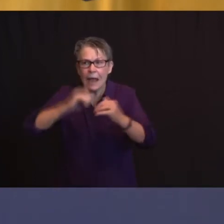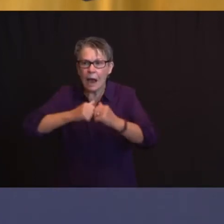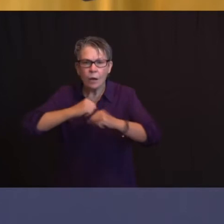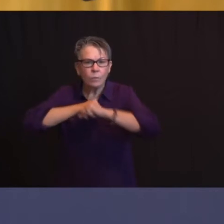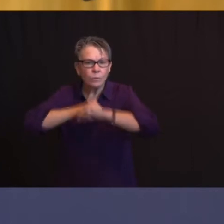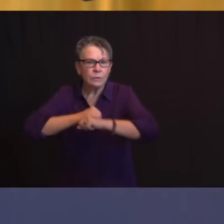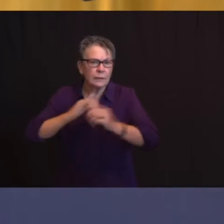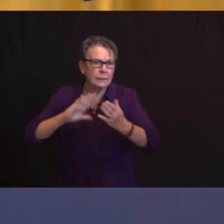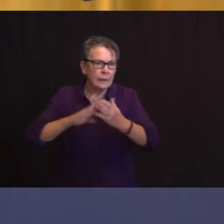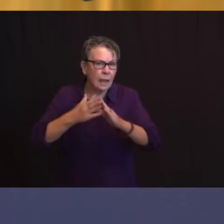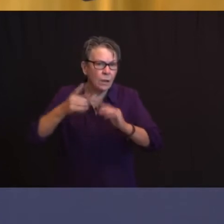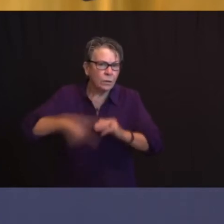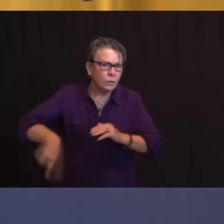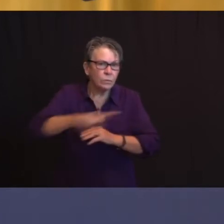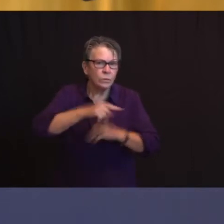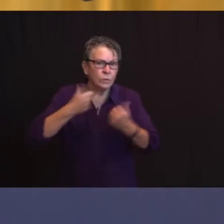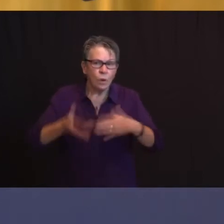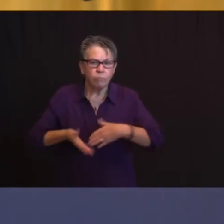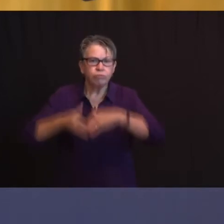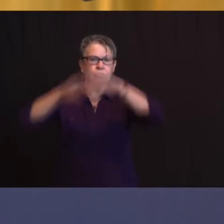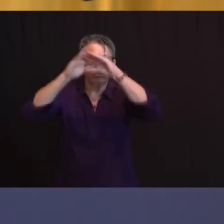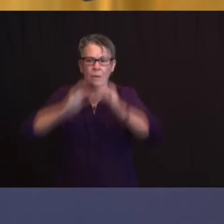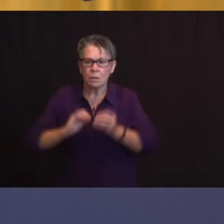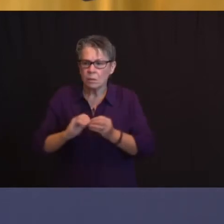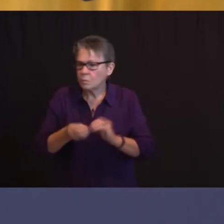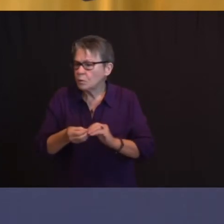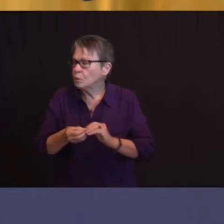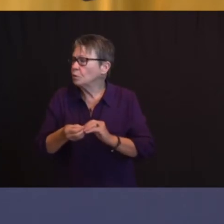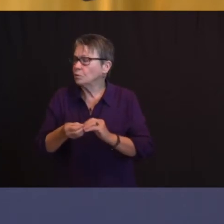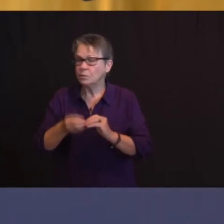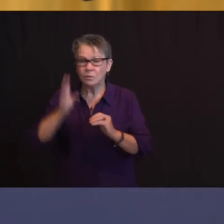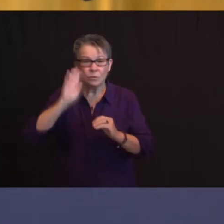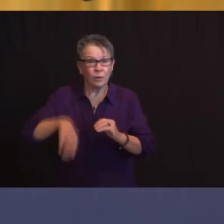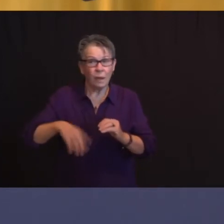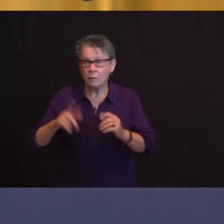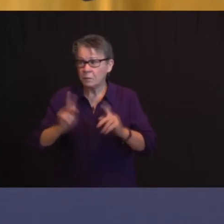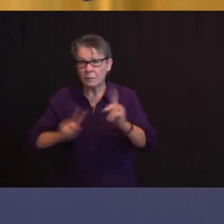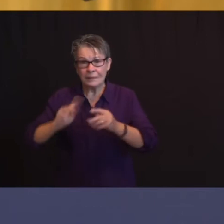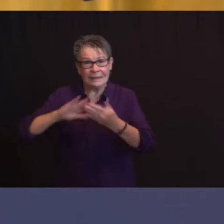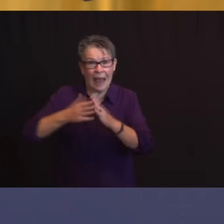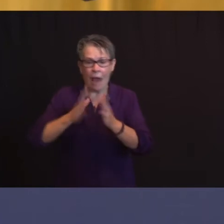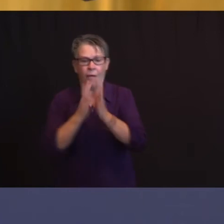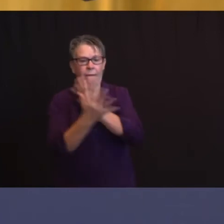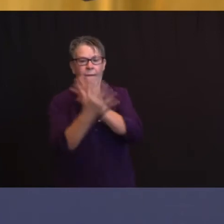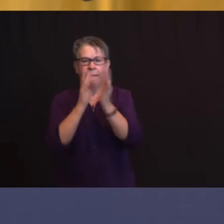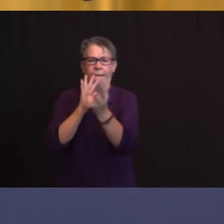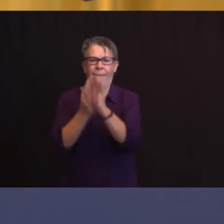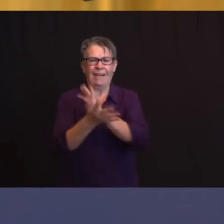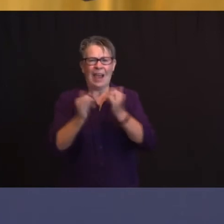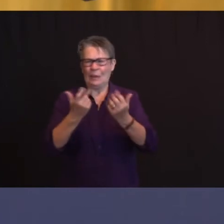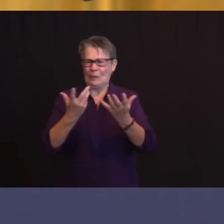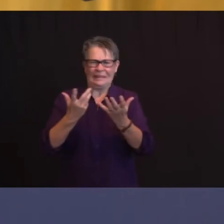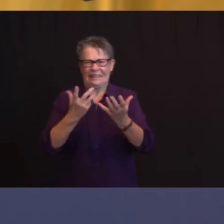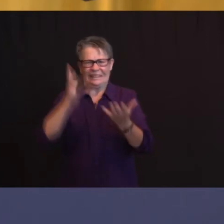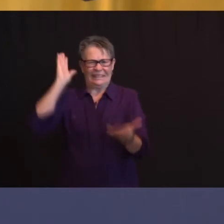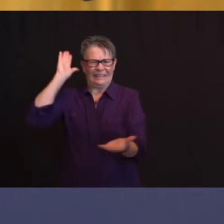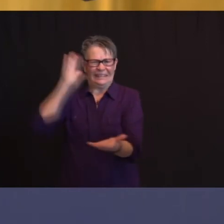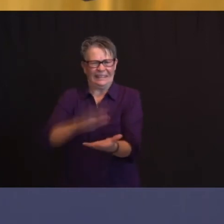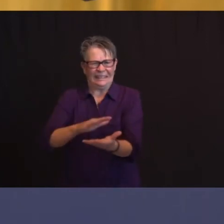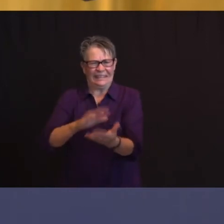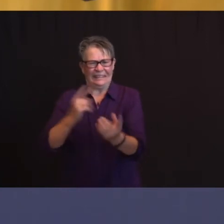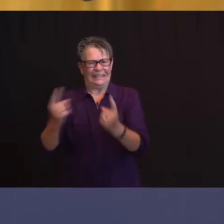but communities on top of each other, and we can't have a patchwork. And And so we continue to work with them. I